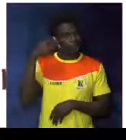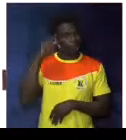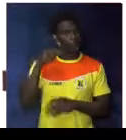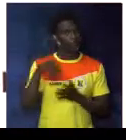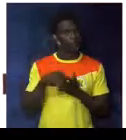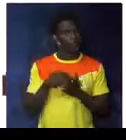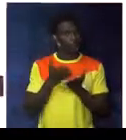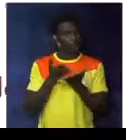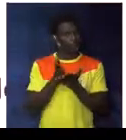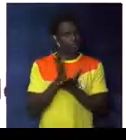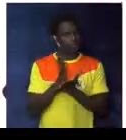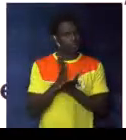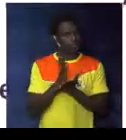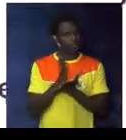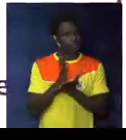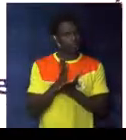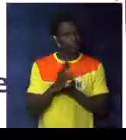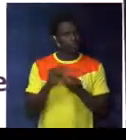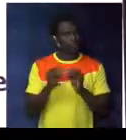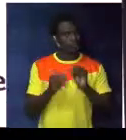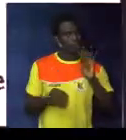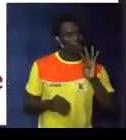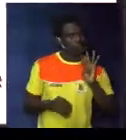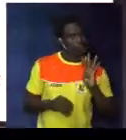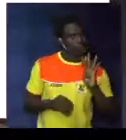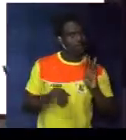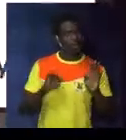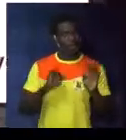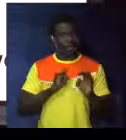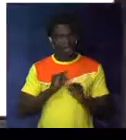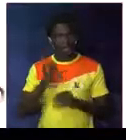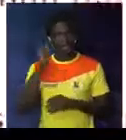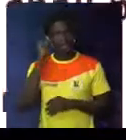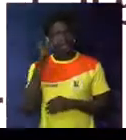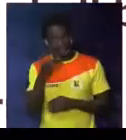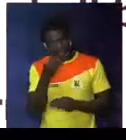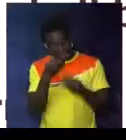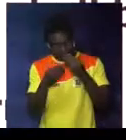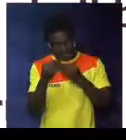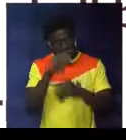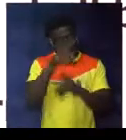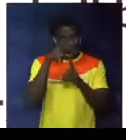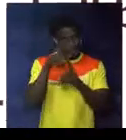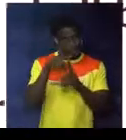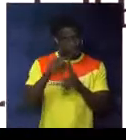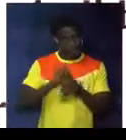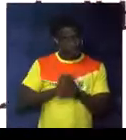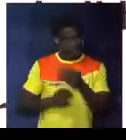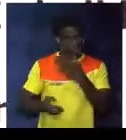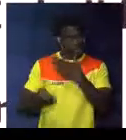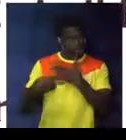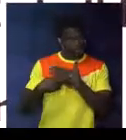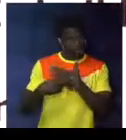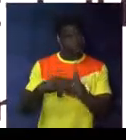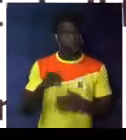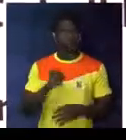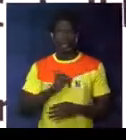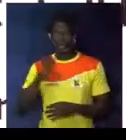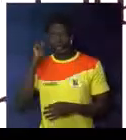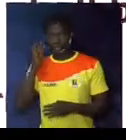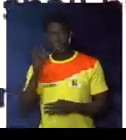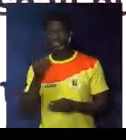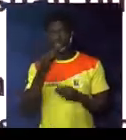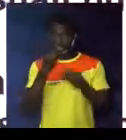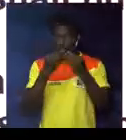then mark it. You are correct. Number 4, I shall eat when I return.